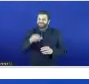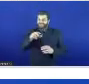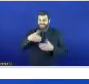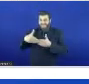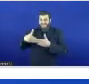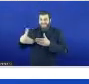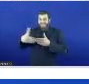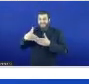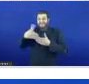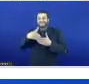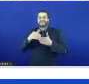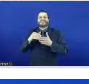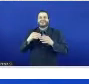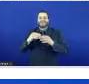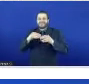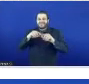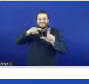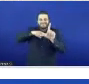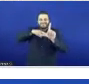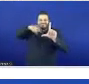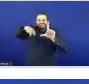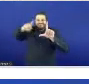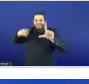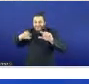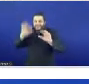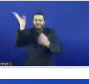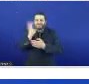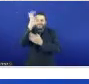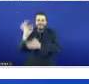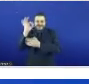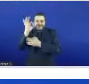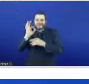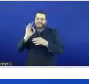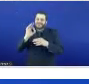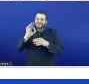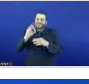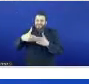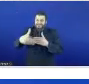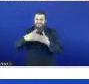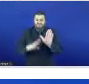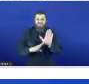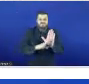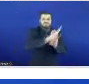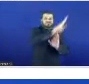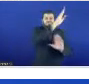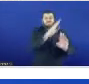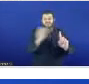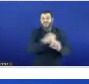seen this beautifully increasing trend of reducing the feminization of